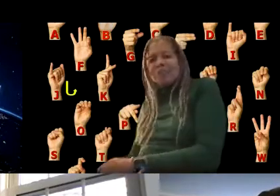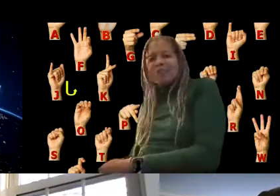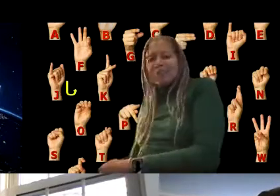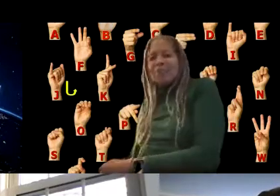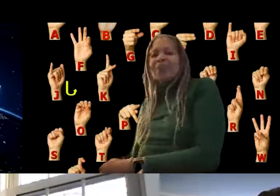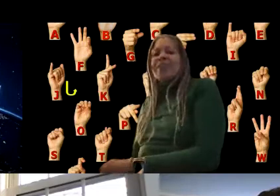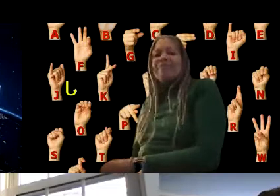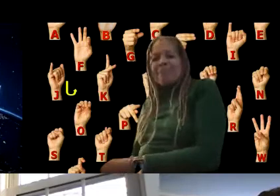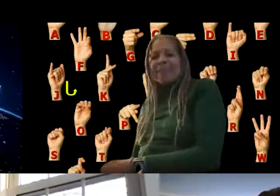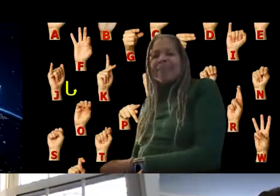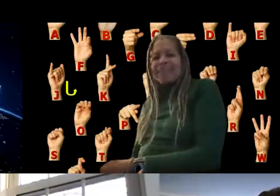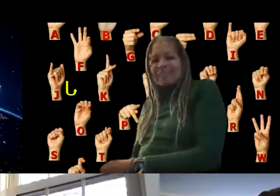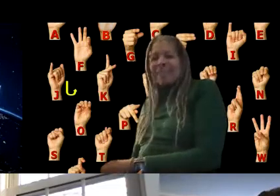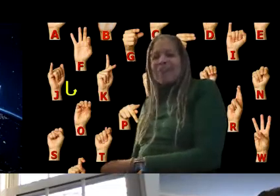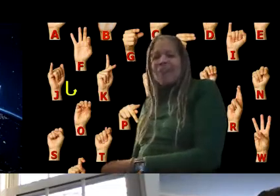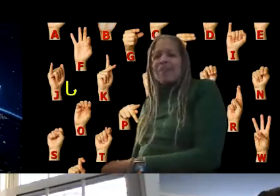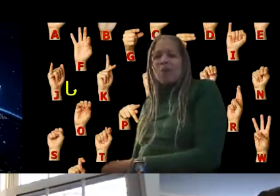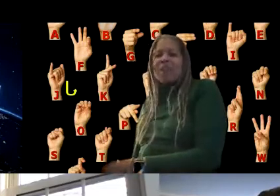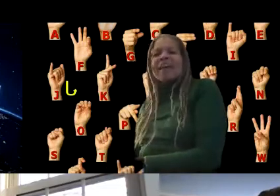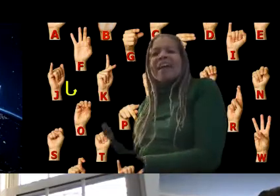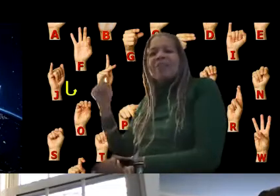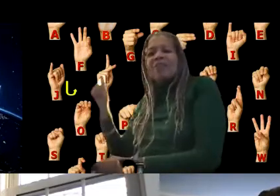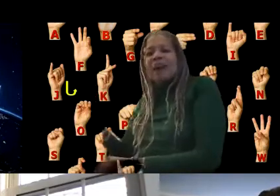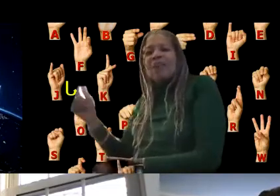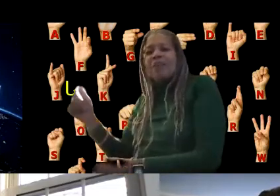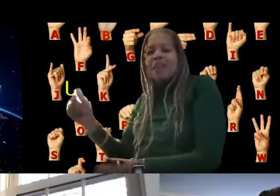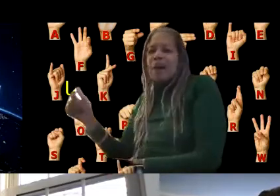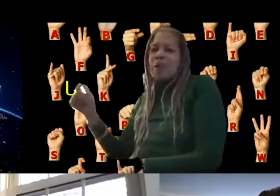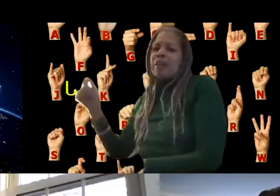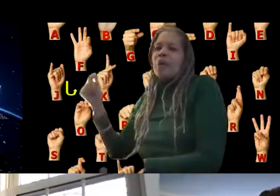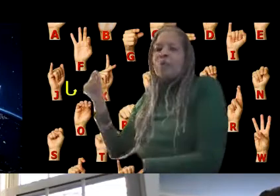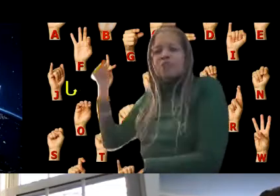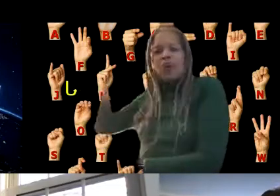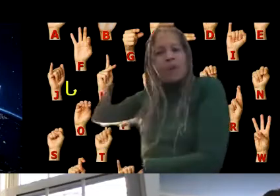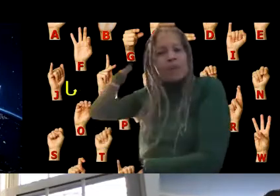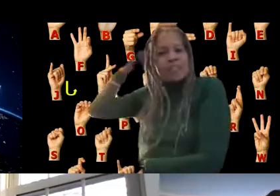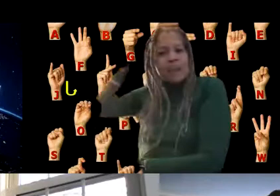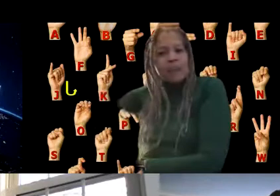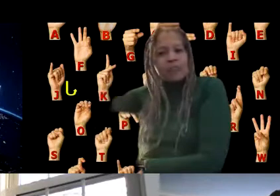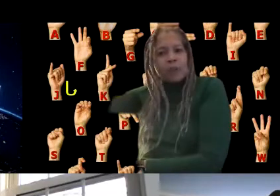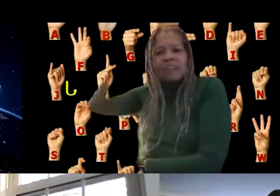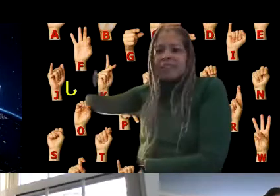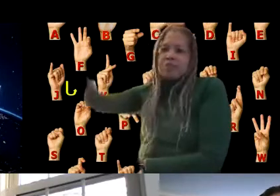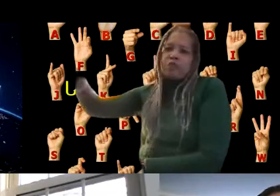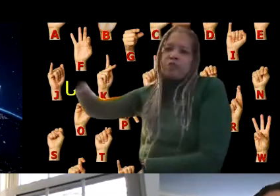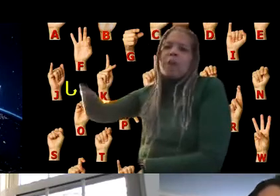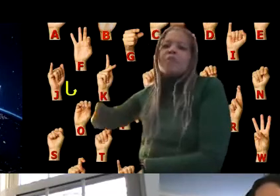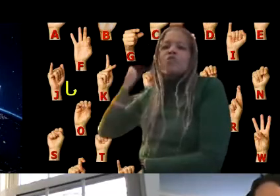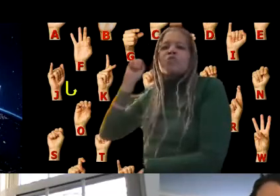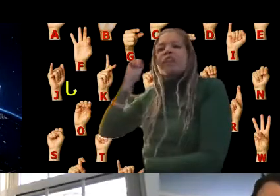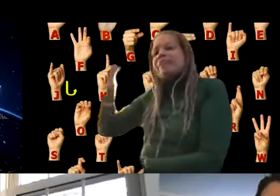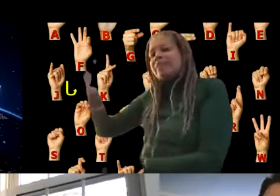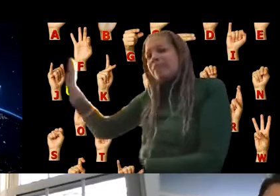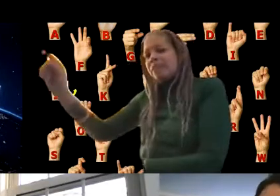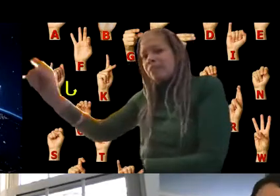the world do you make it going forward? And without allowing what's always in the back of your mind to come to the front, but